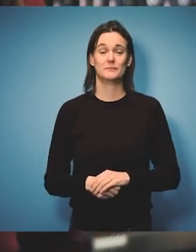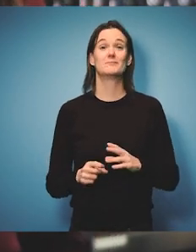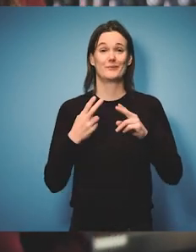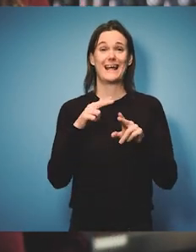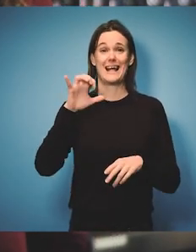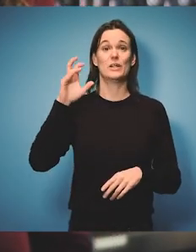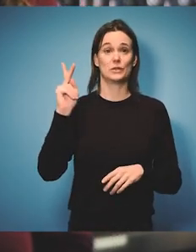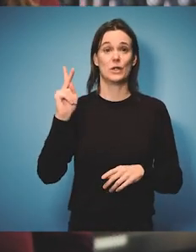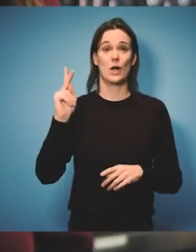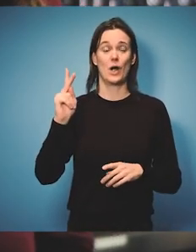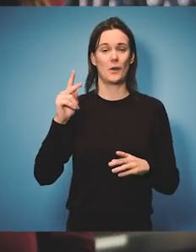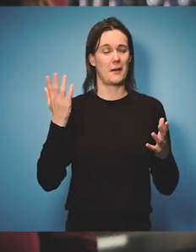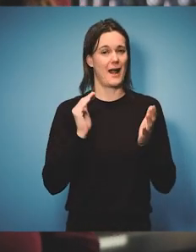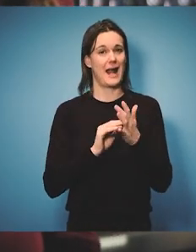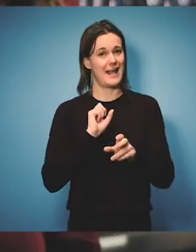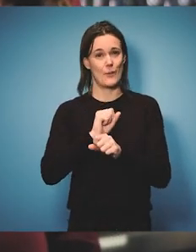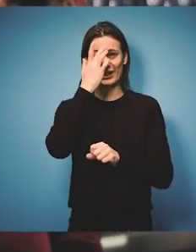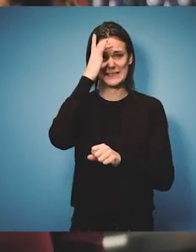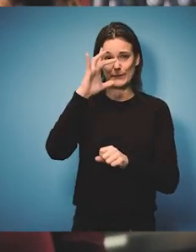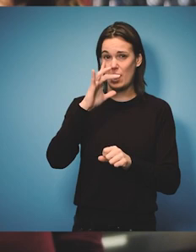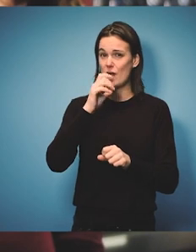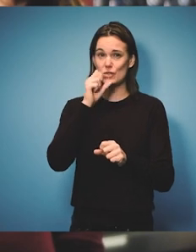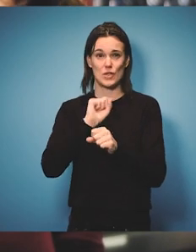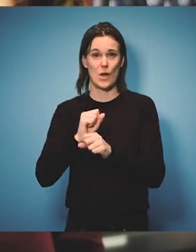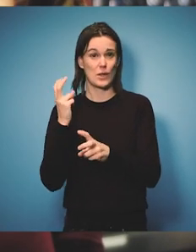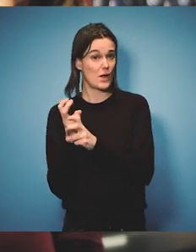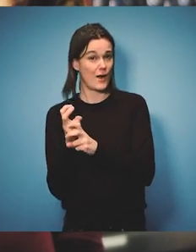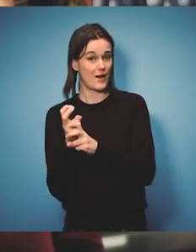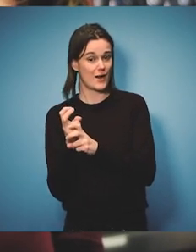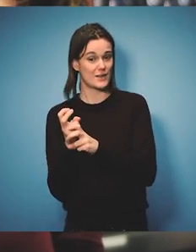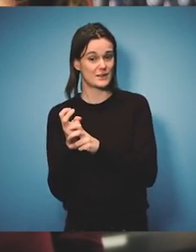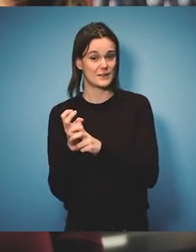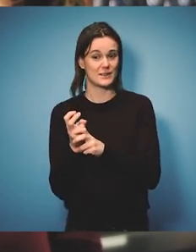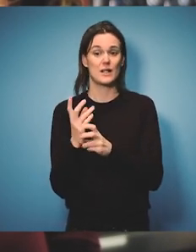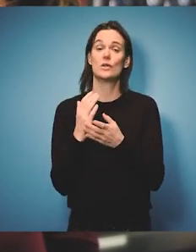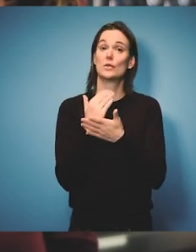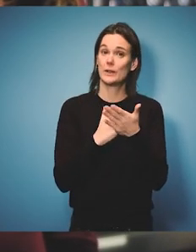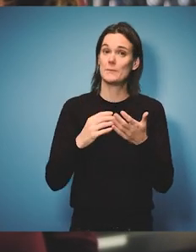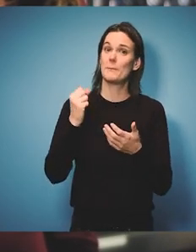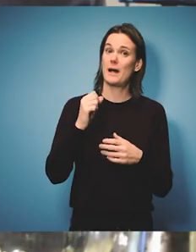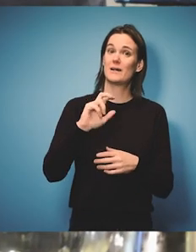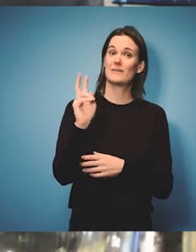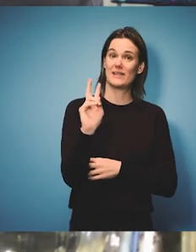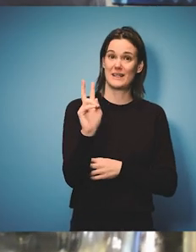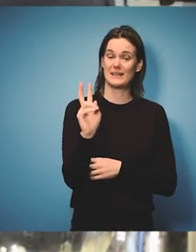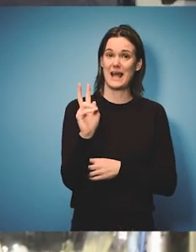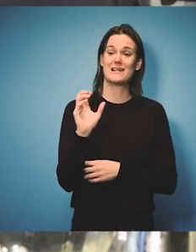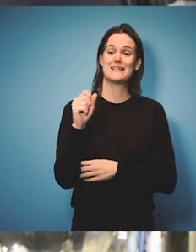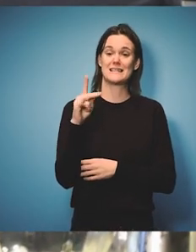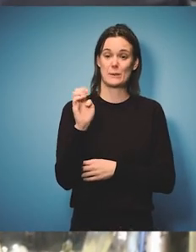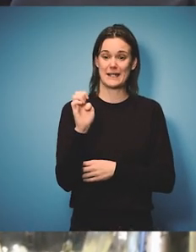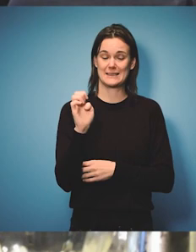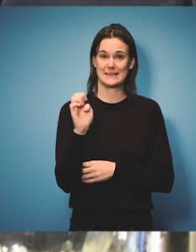While I'm doing the egg yolk, I wanna work smarter, not harder. And I wanna get some cream, the milk, the vanilla,